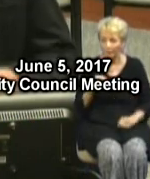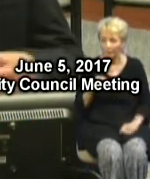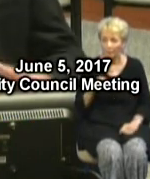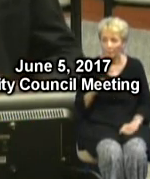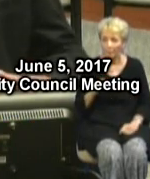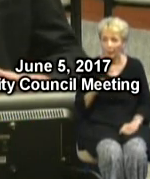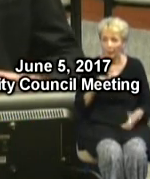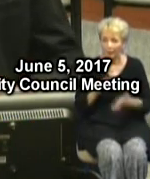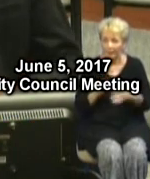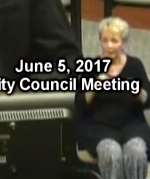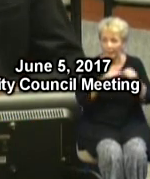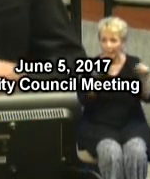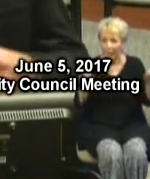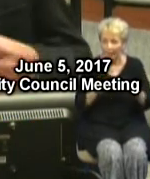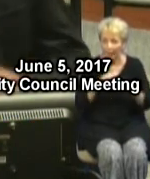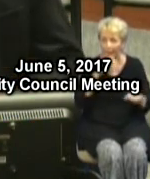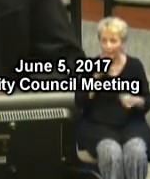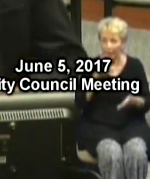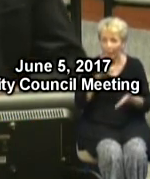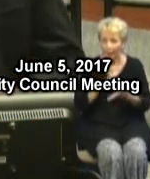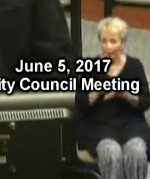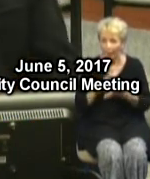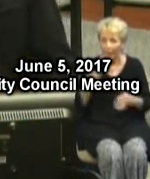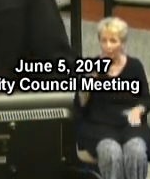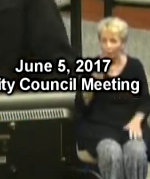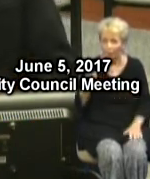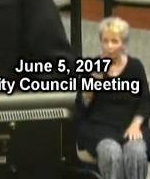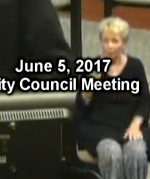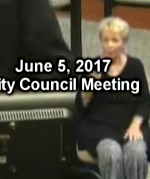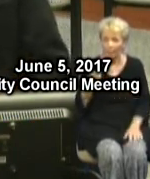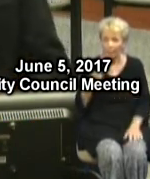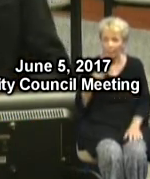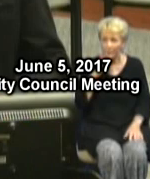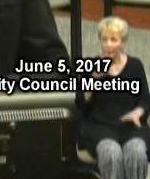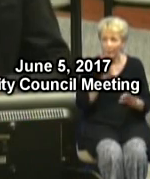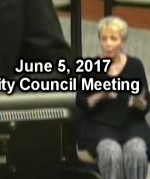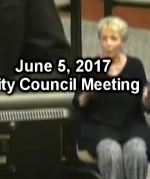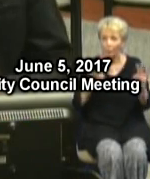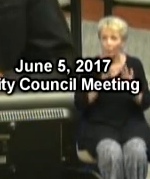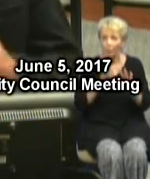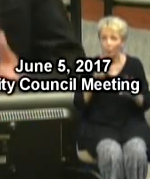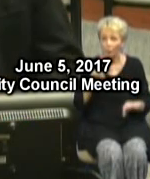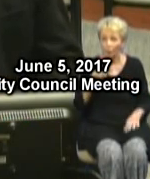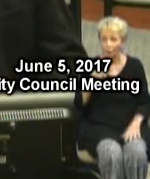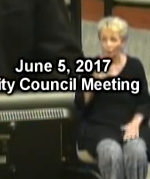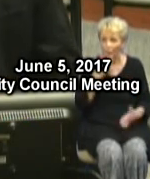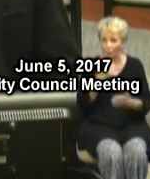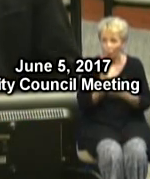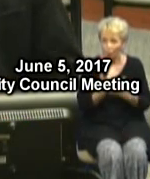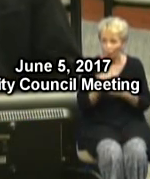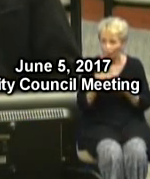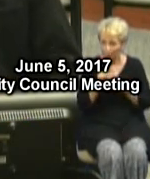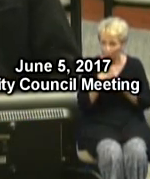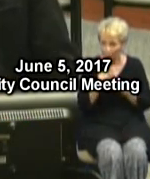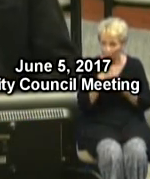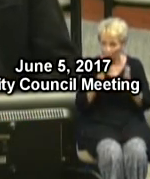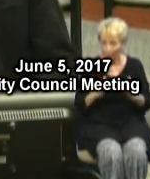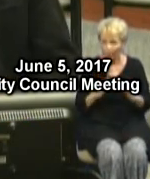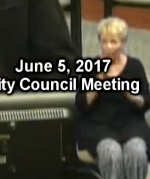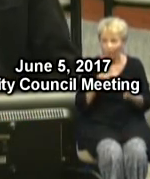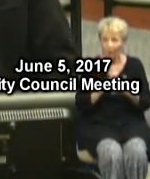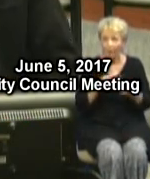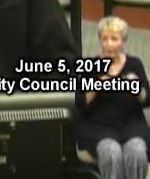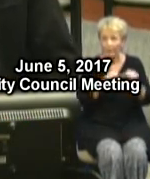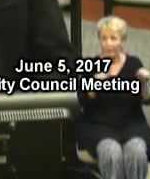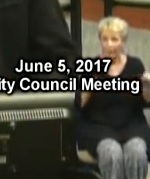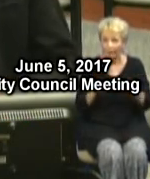this area is that history. Mm-hmm. So it's important to be good stewards, as I said, of this